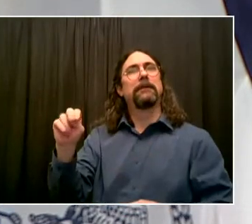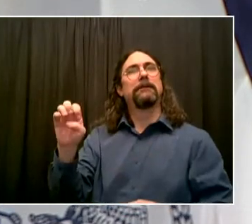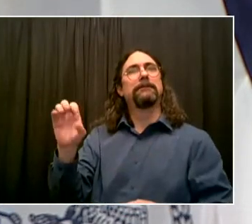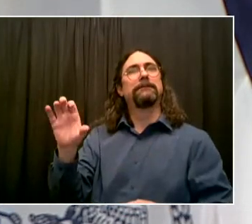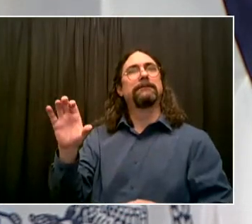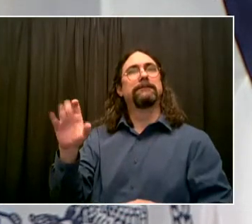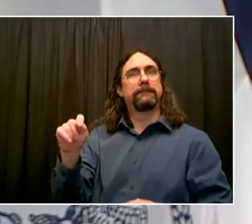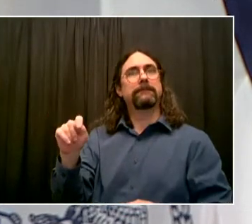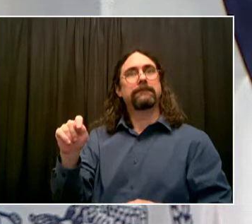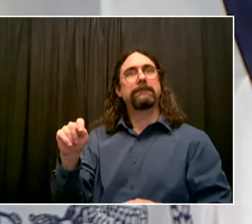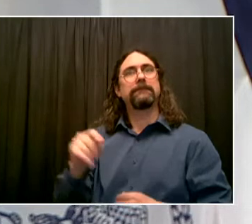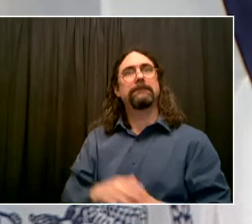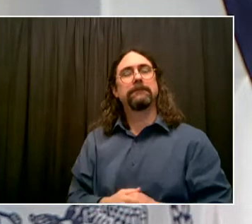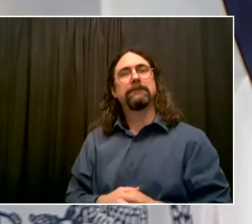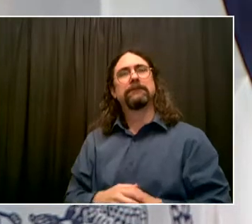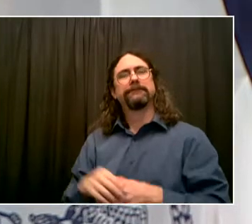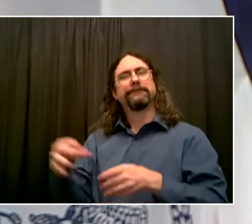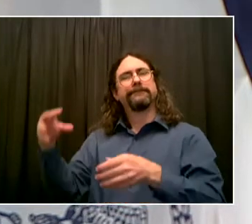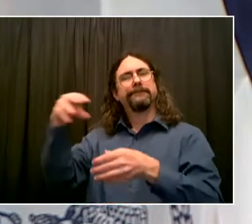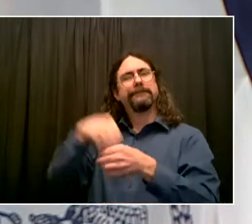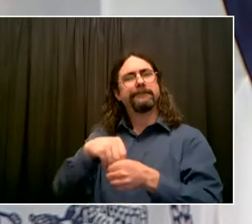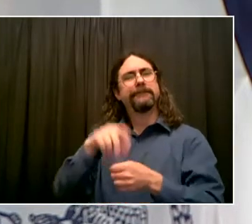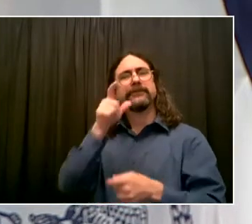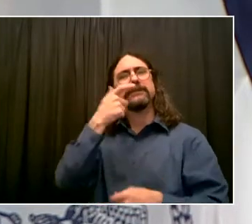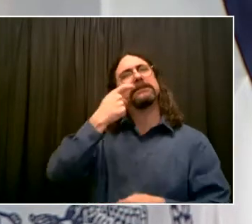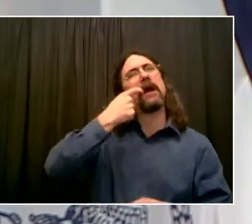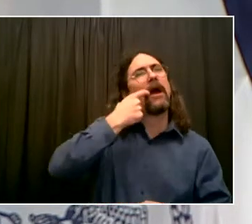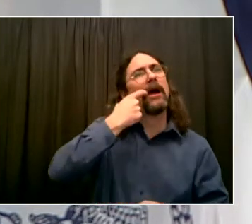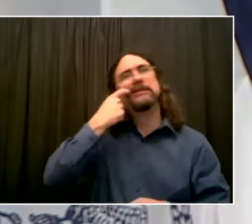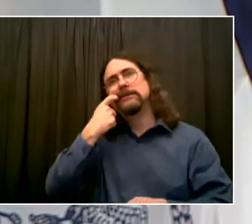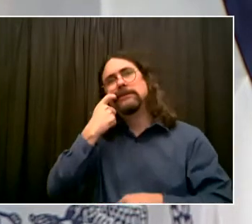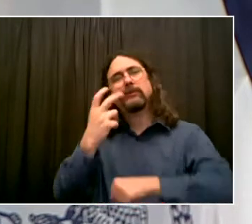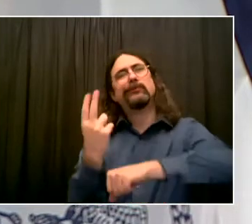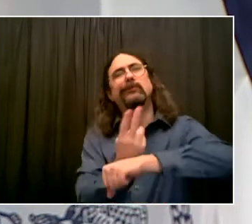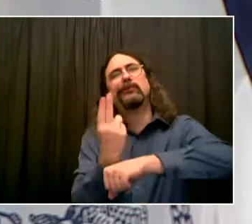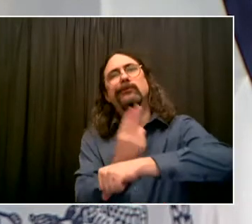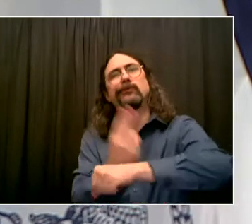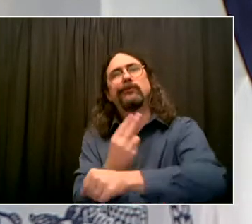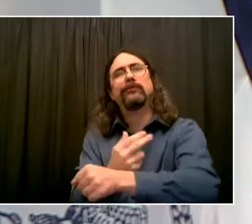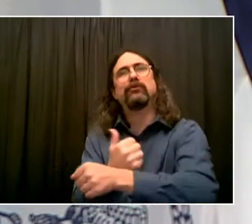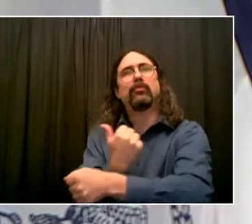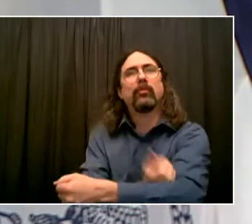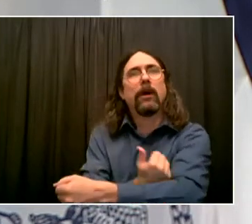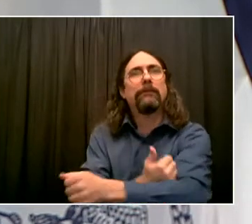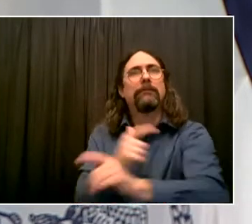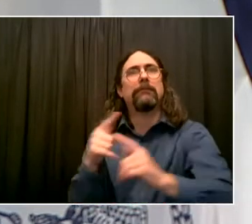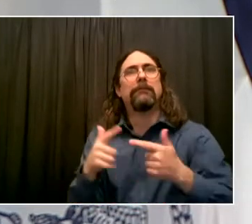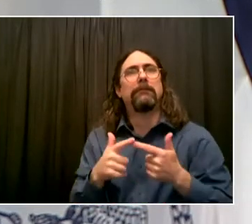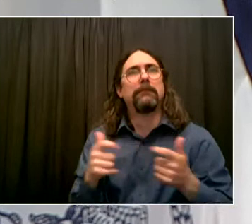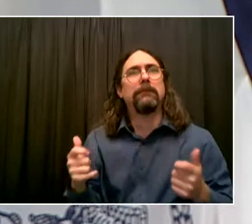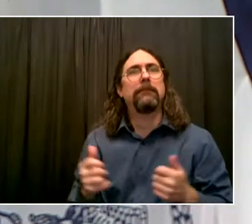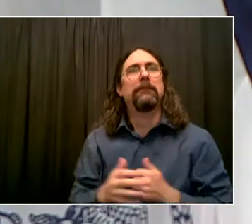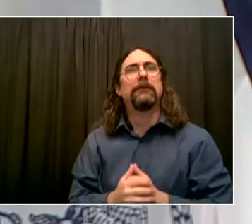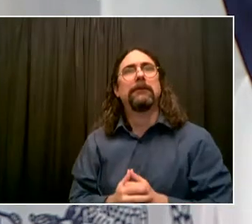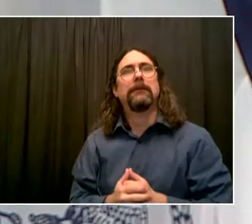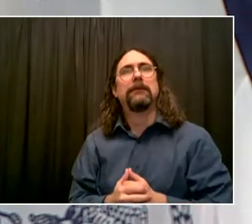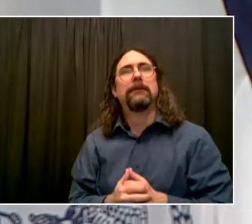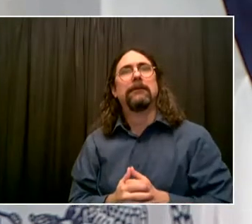previously supported them, and there's a state level requirement to get those approved